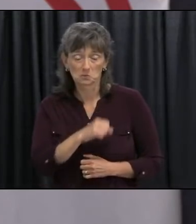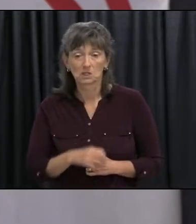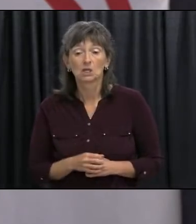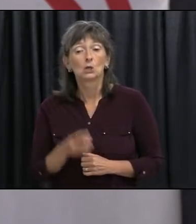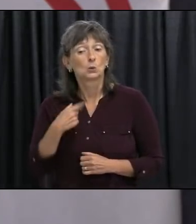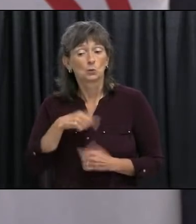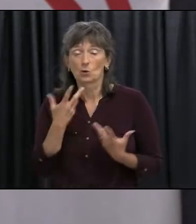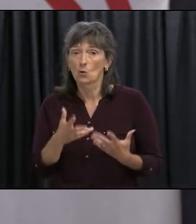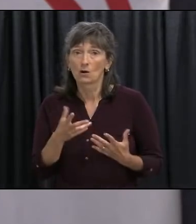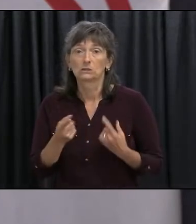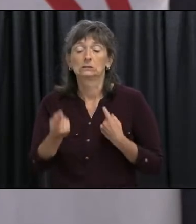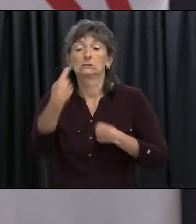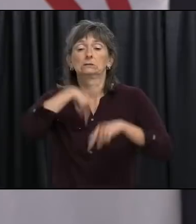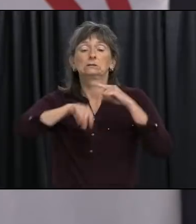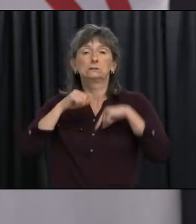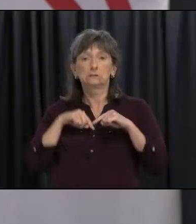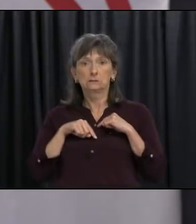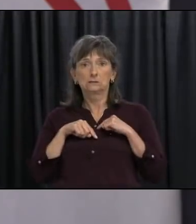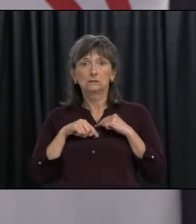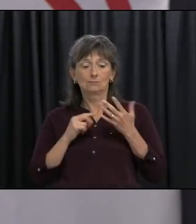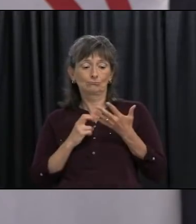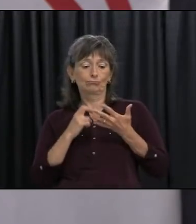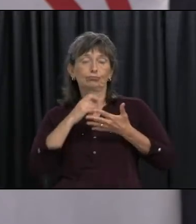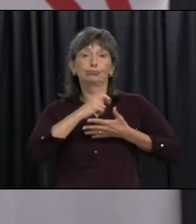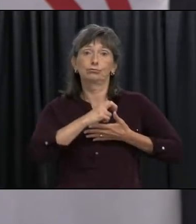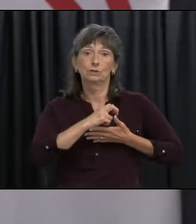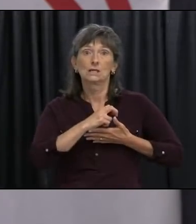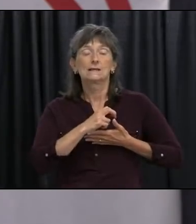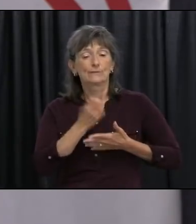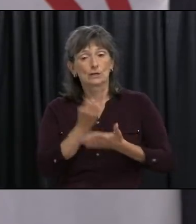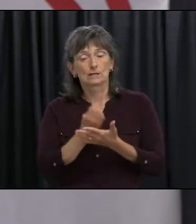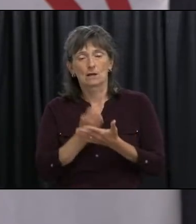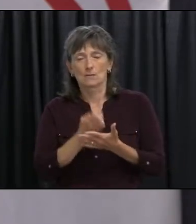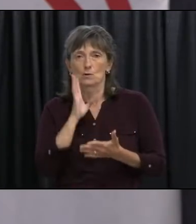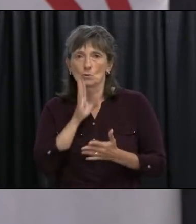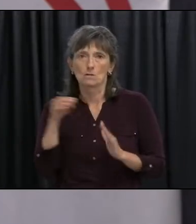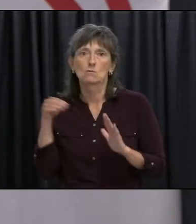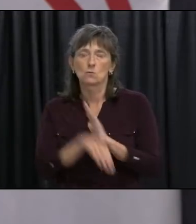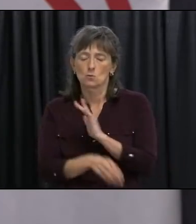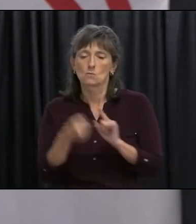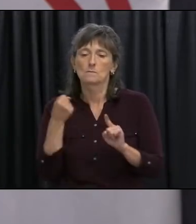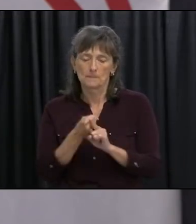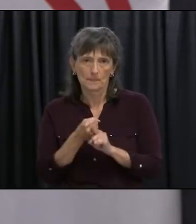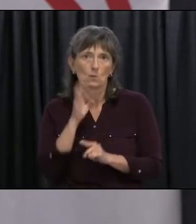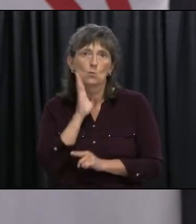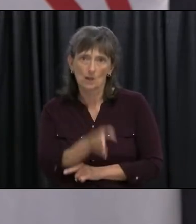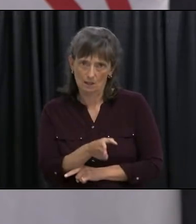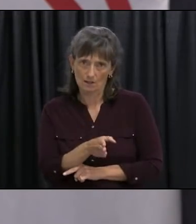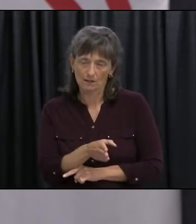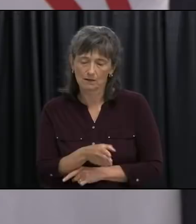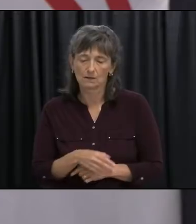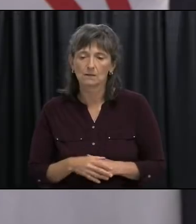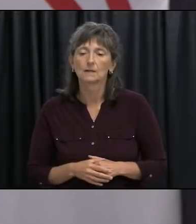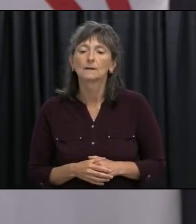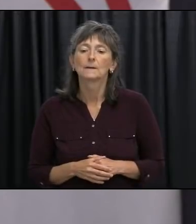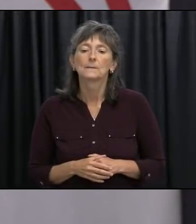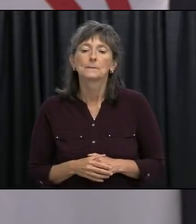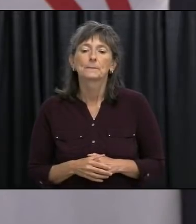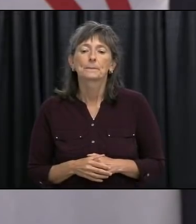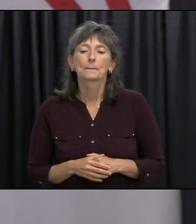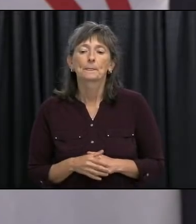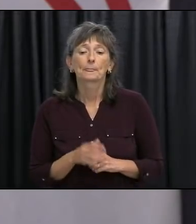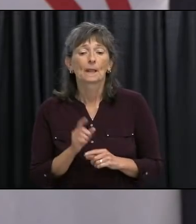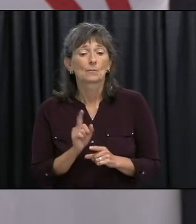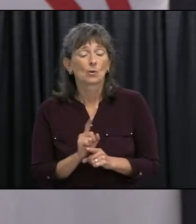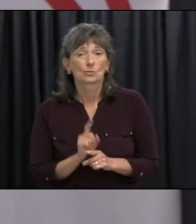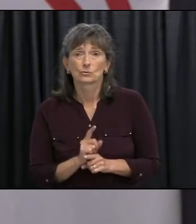a setback which would actually be very costly to the economy, to the overall economy of our province, but also, could